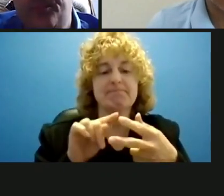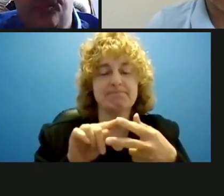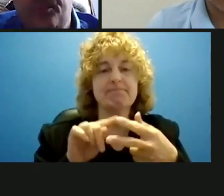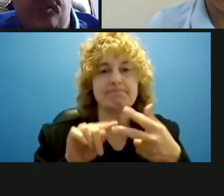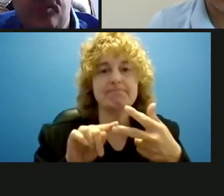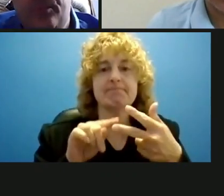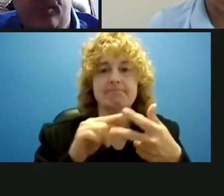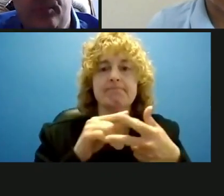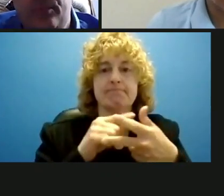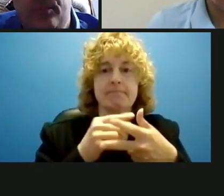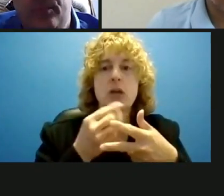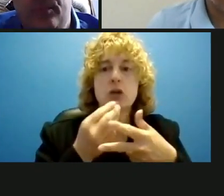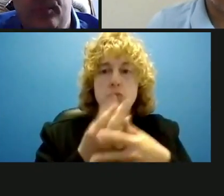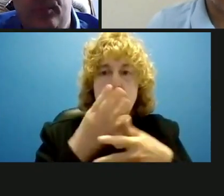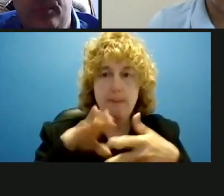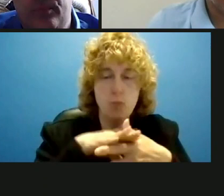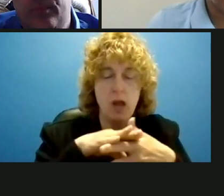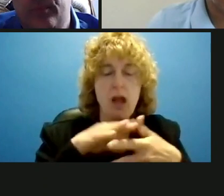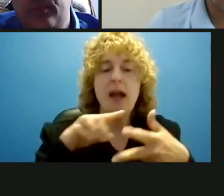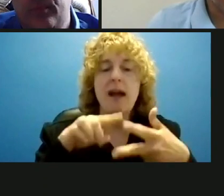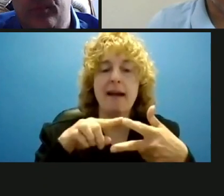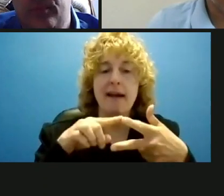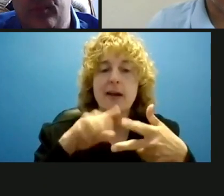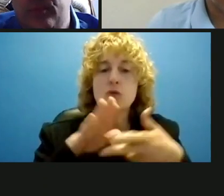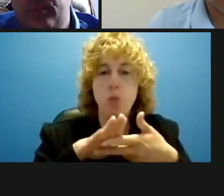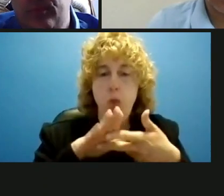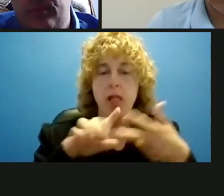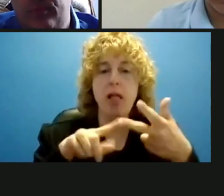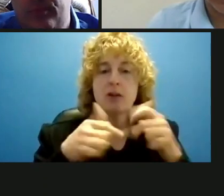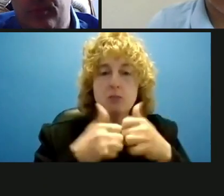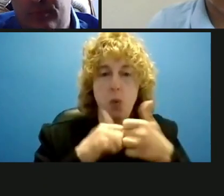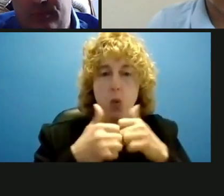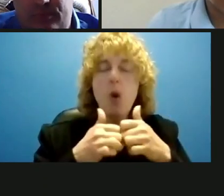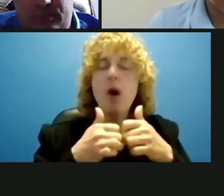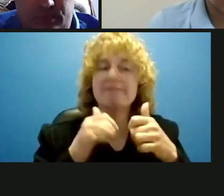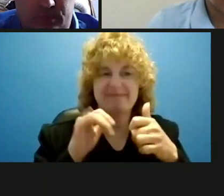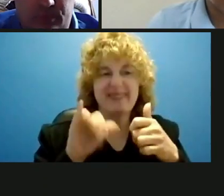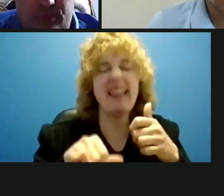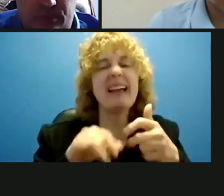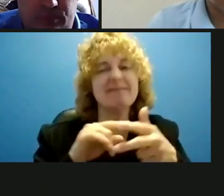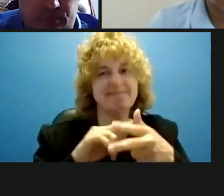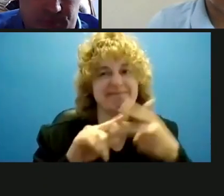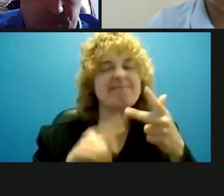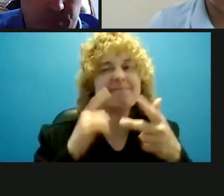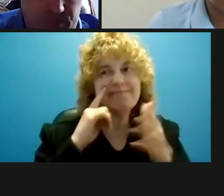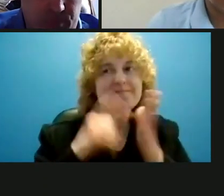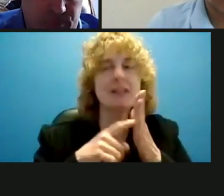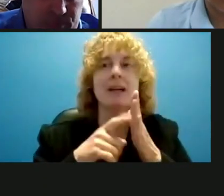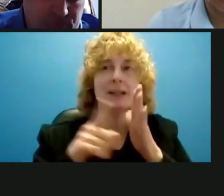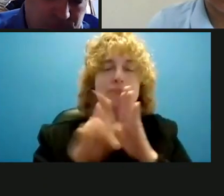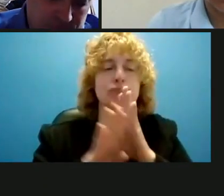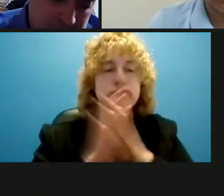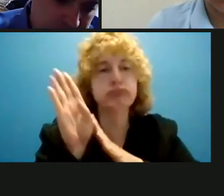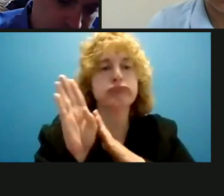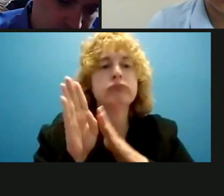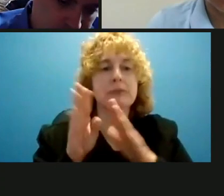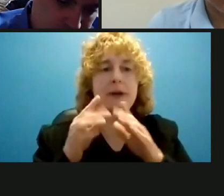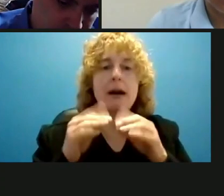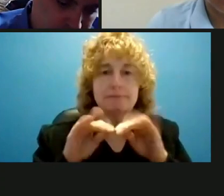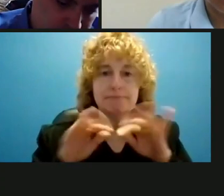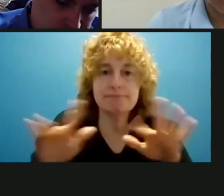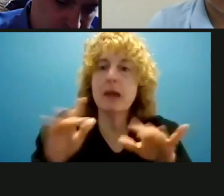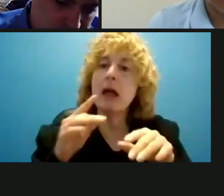That's true. Same thing. Yeah, same thing. Yeah, it's just in addition to that. So the virus needs people to spread. So as